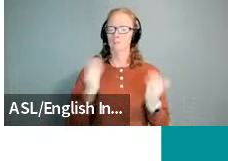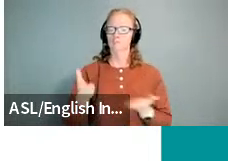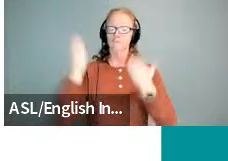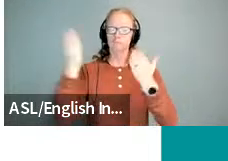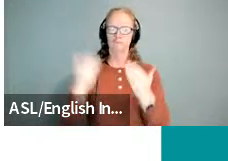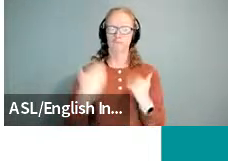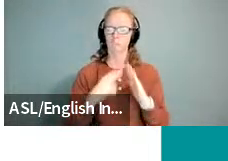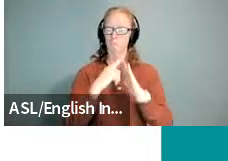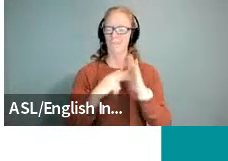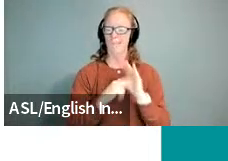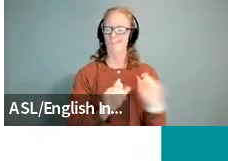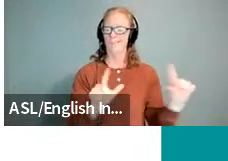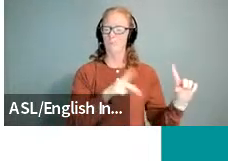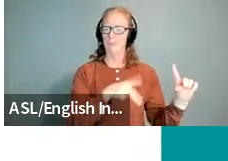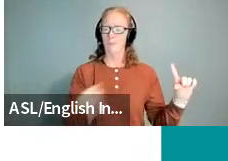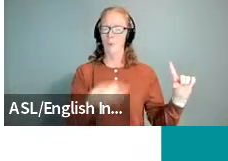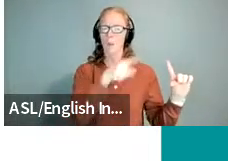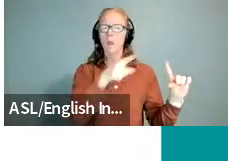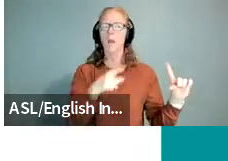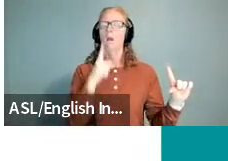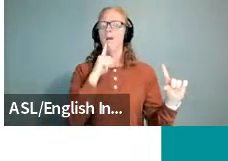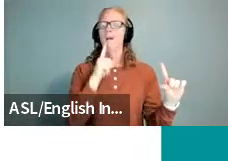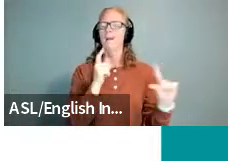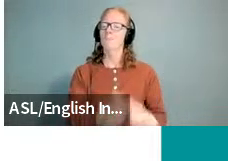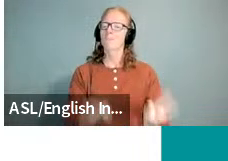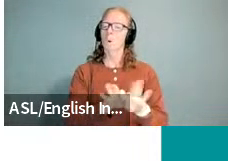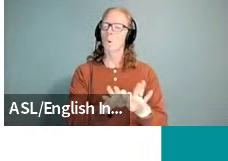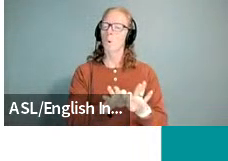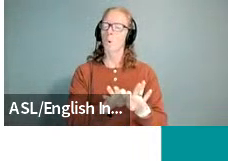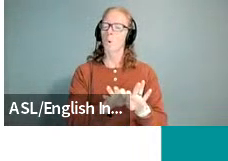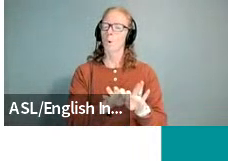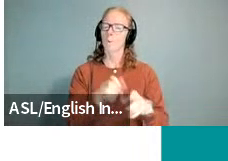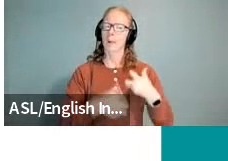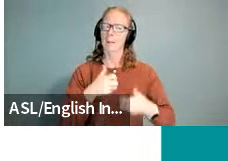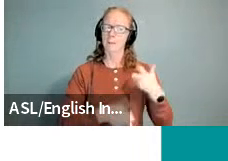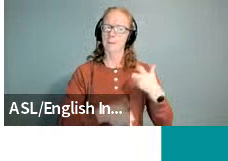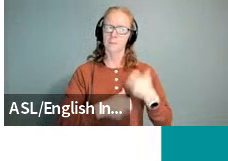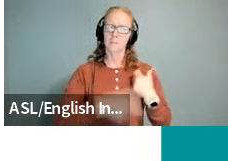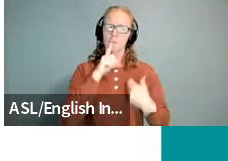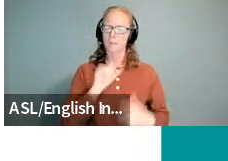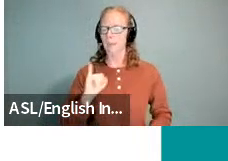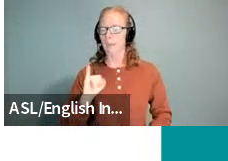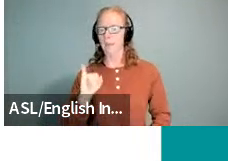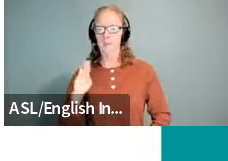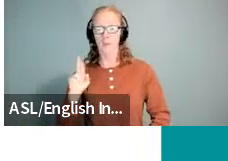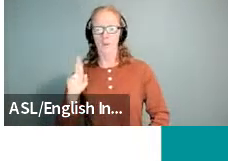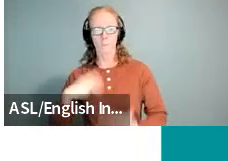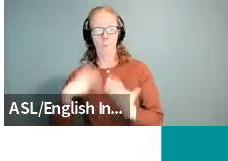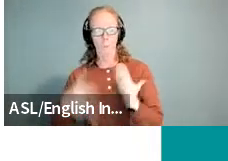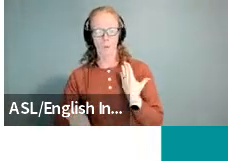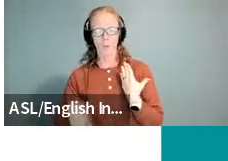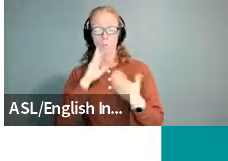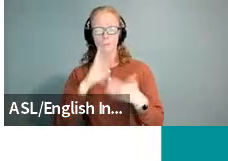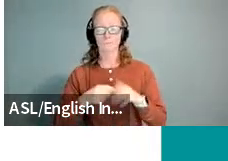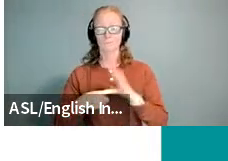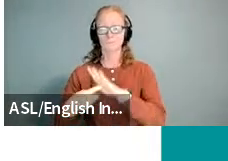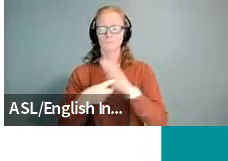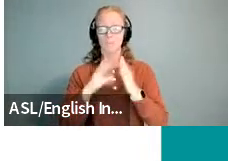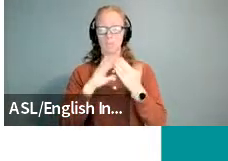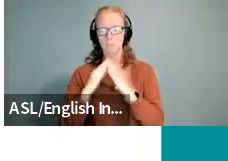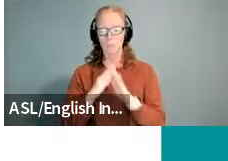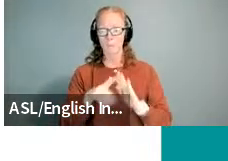key program issues to help ensure the IBR program outcomes reflect community needs, areas of importance,